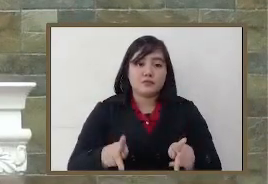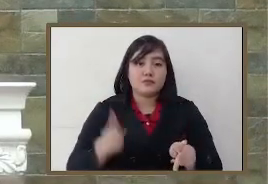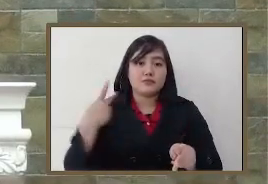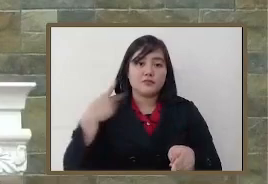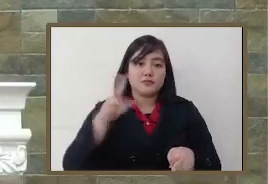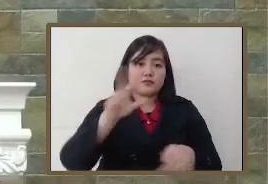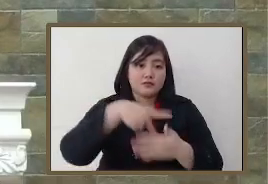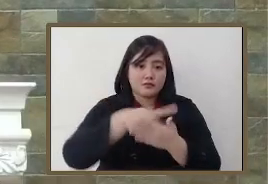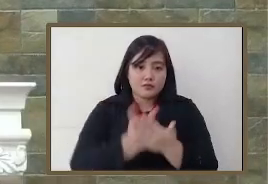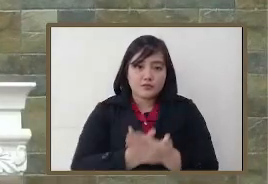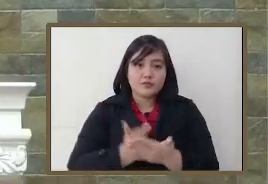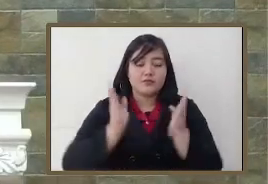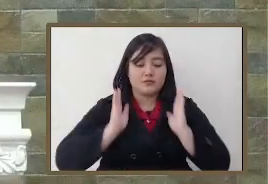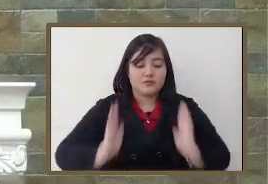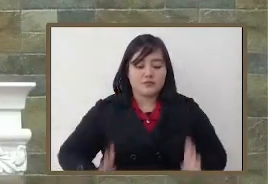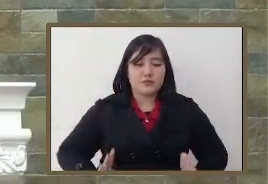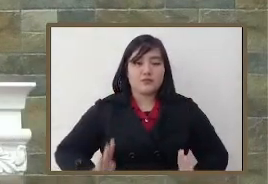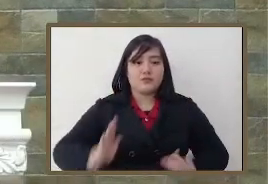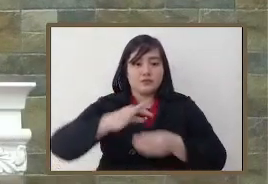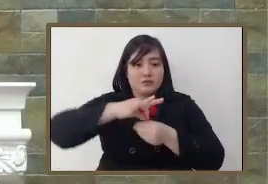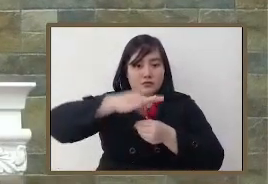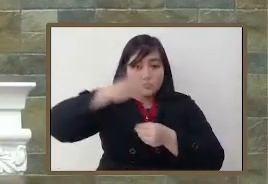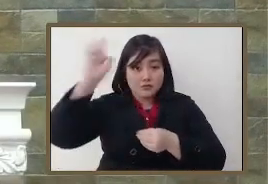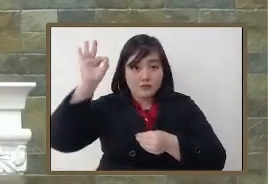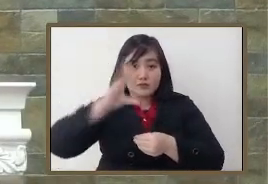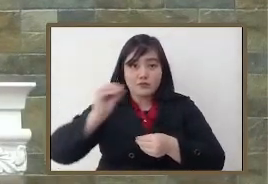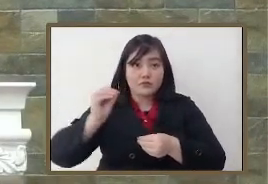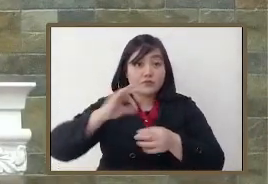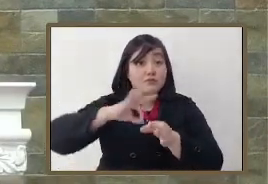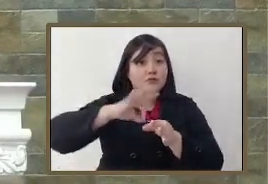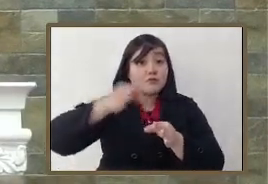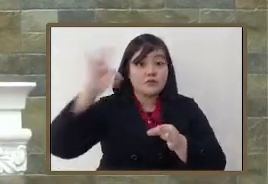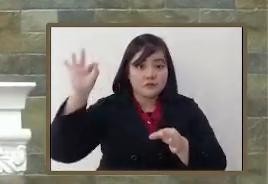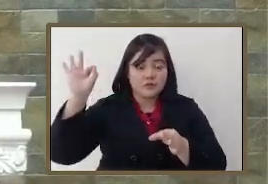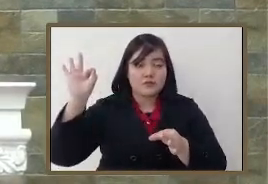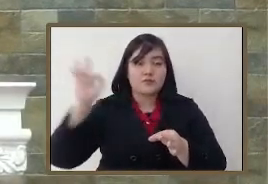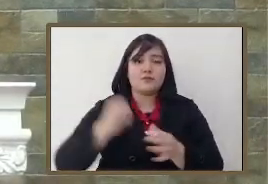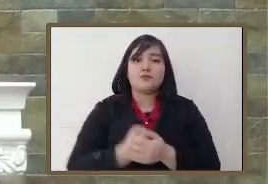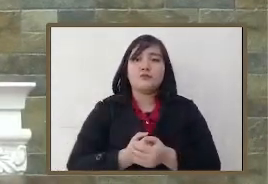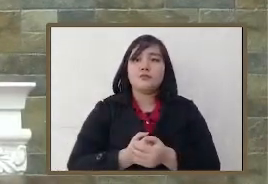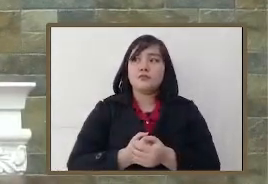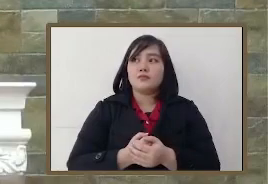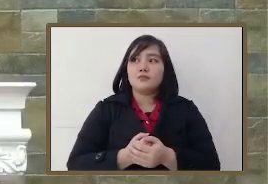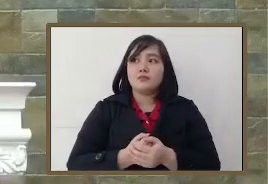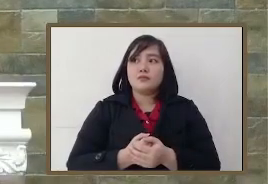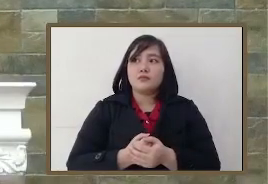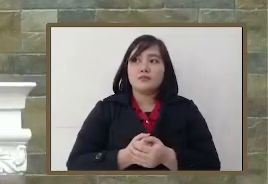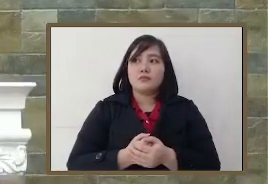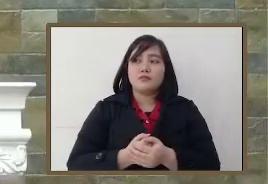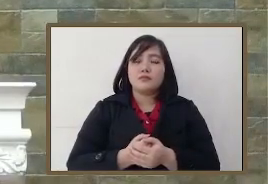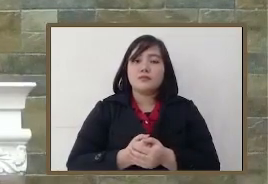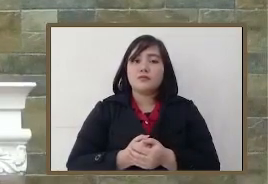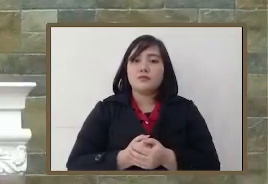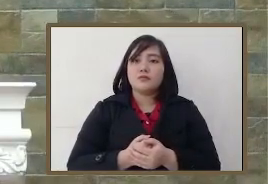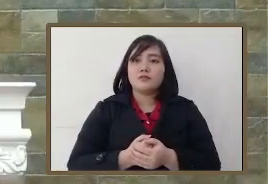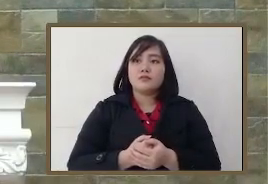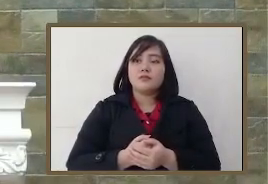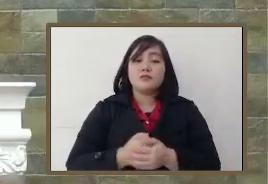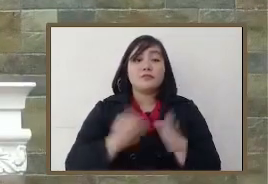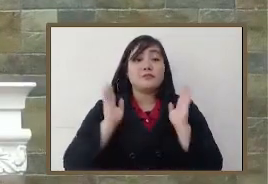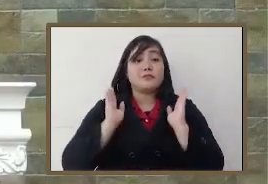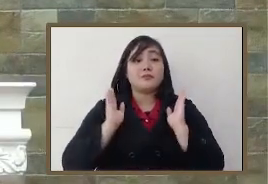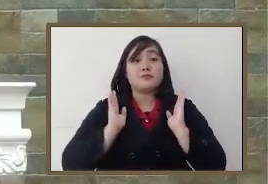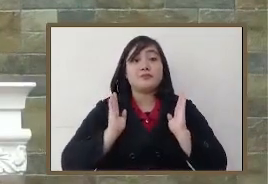soul, and what? Spirit. You see that? The body is the worldly